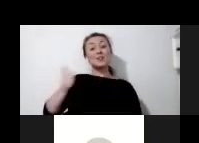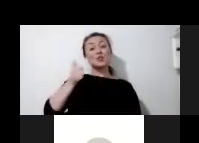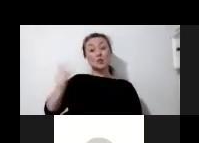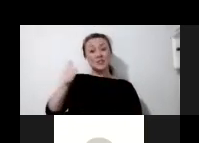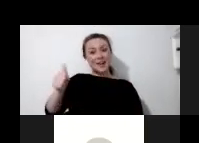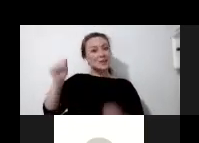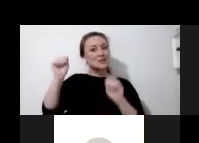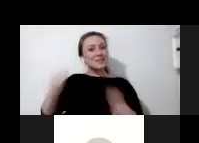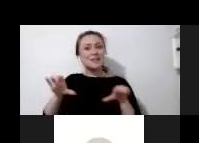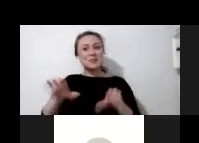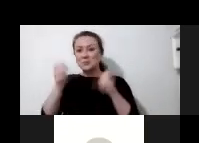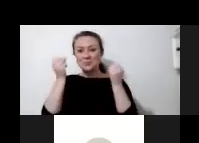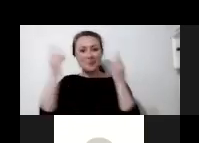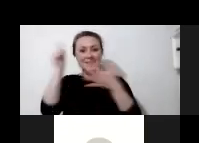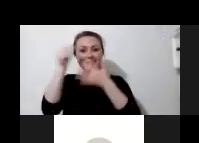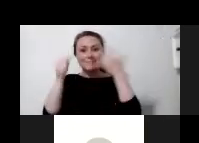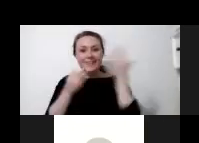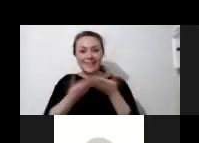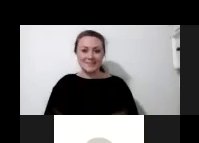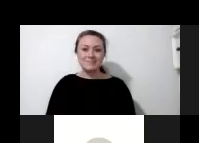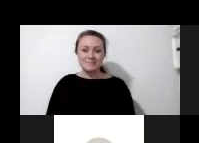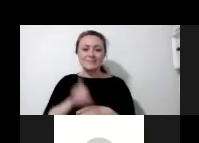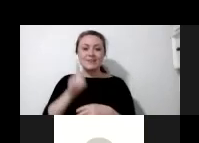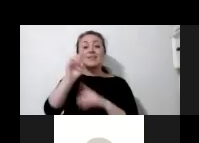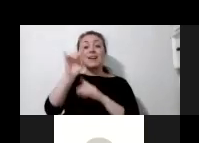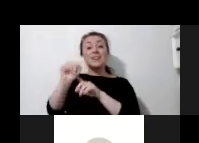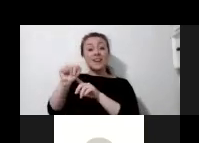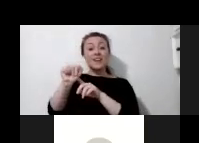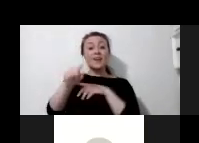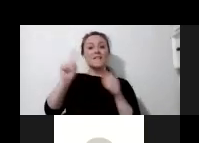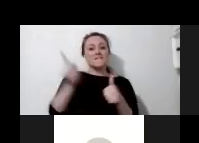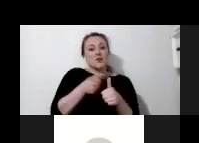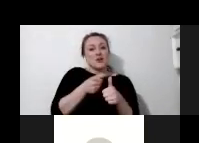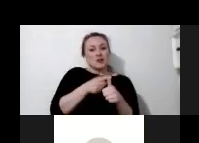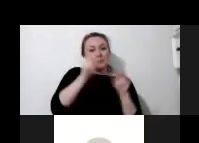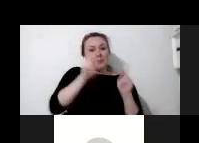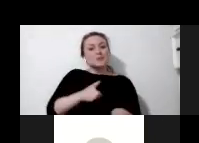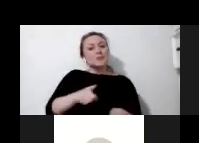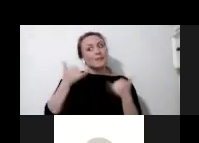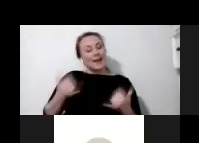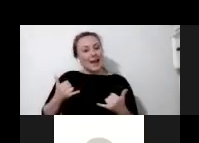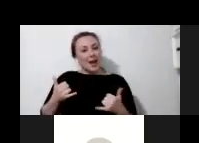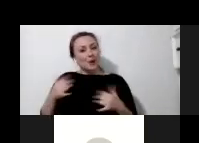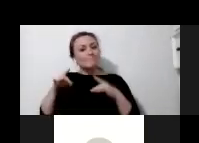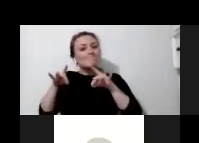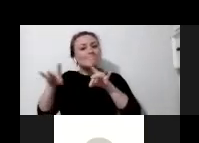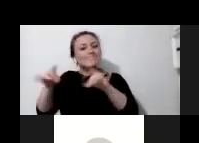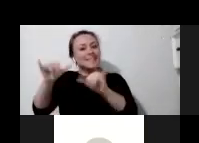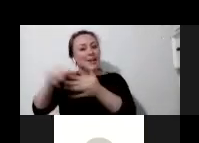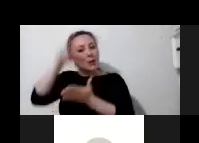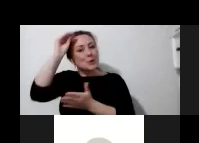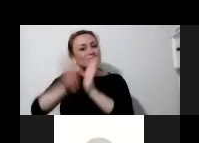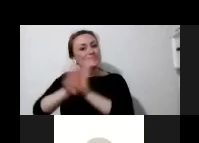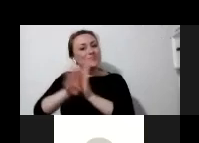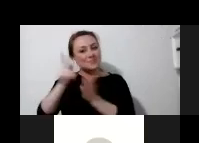started. Delia was the first resident, and we're learning and we're developing the program. And I could see that, one resident